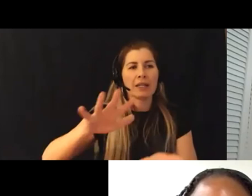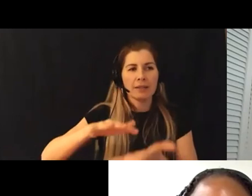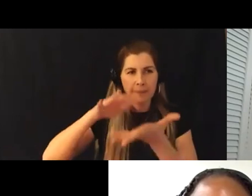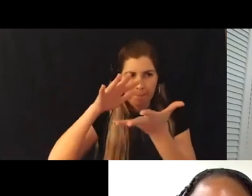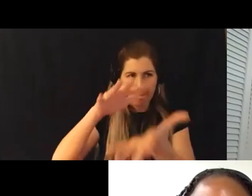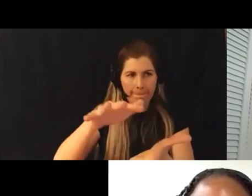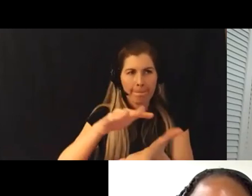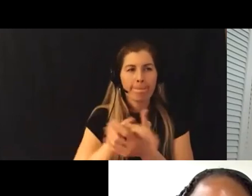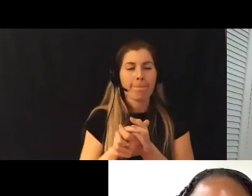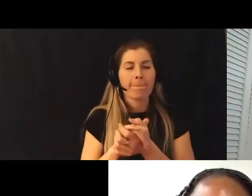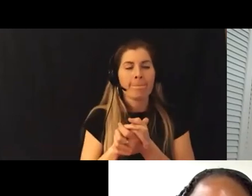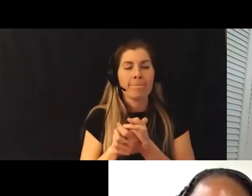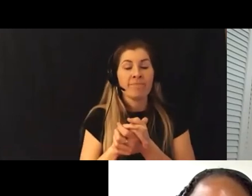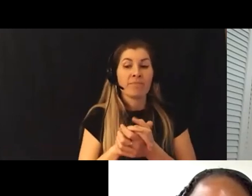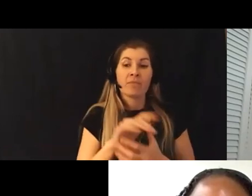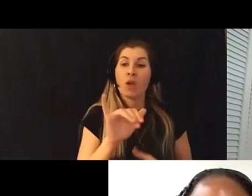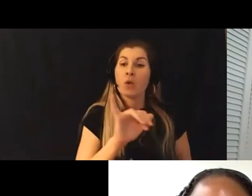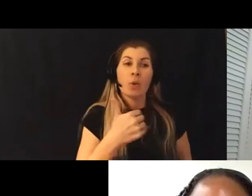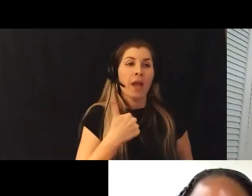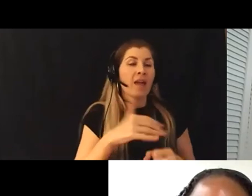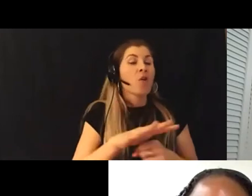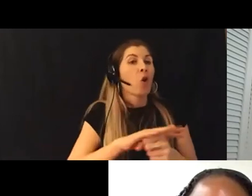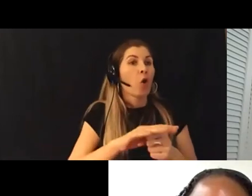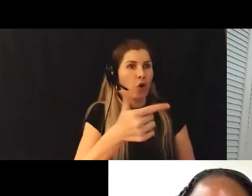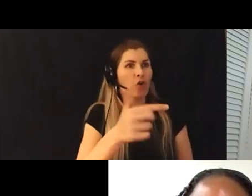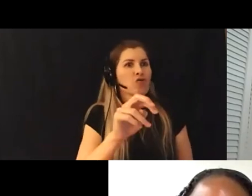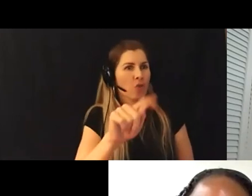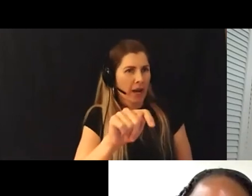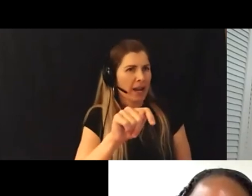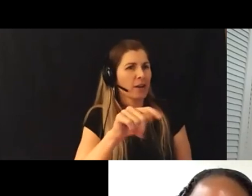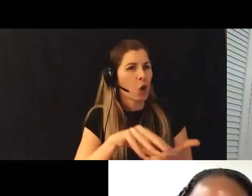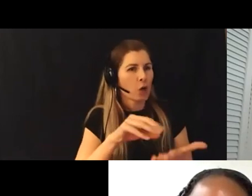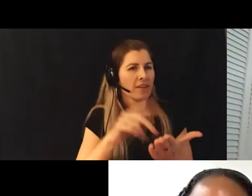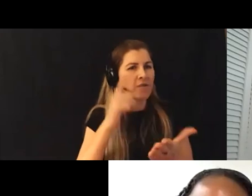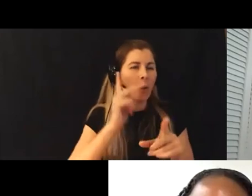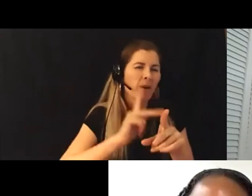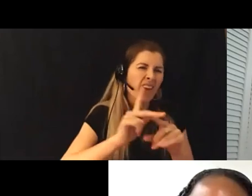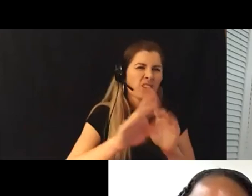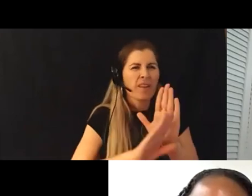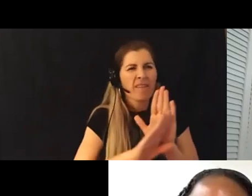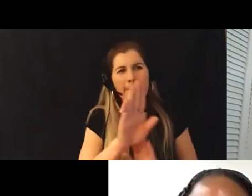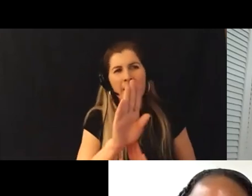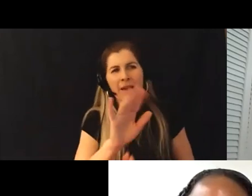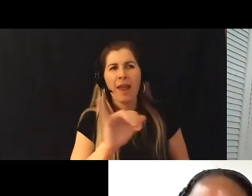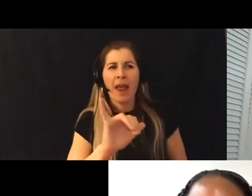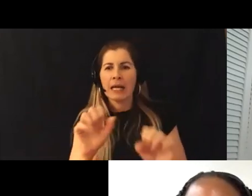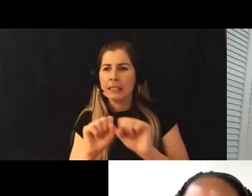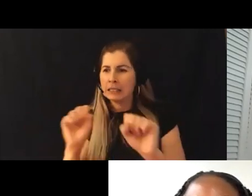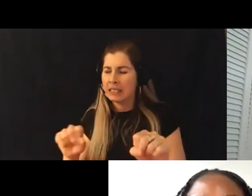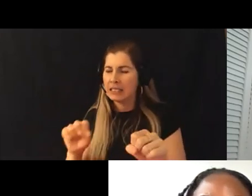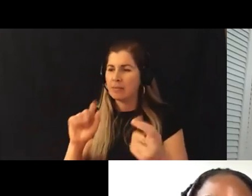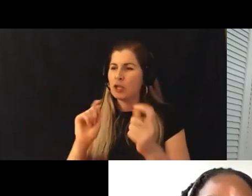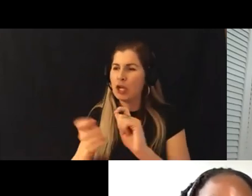And then all of our local grant making, as I mentioned, around direct learning, professional development, as well as systems change, collective